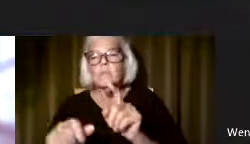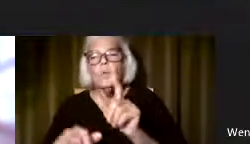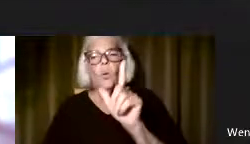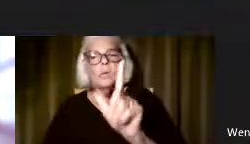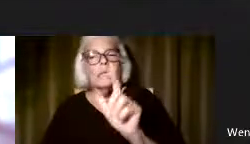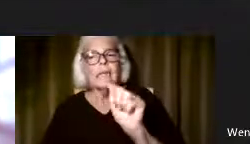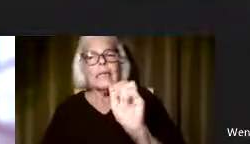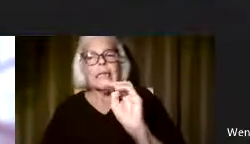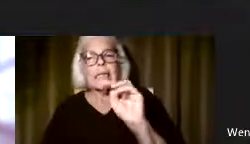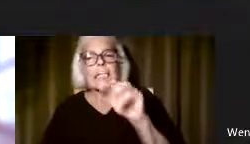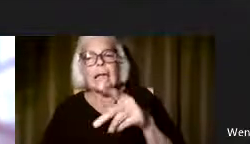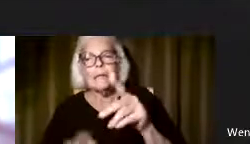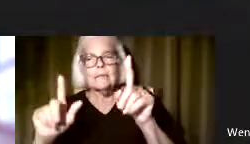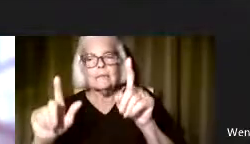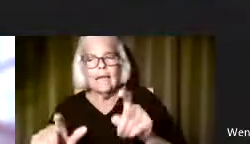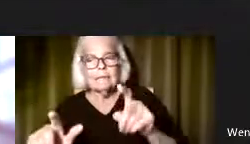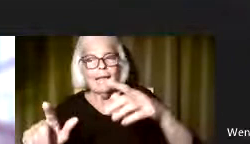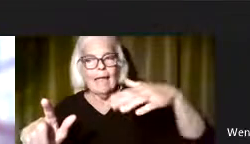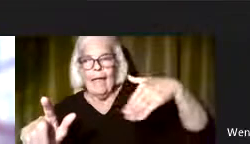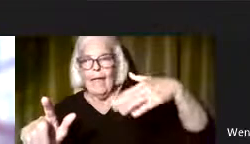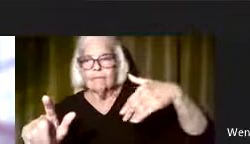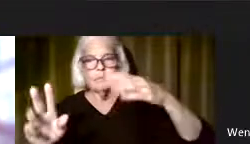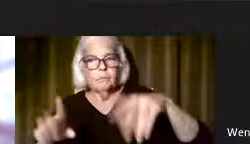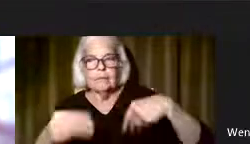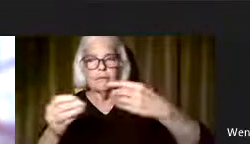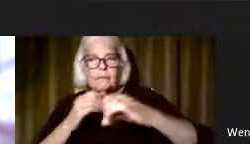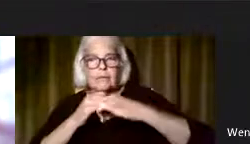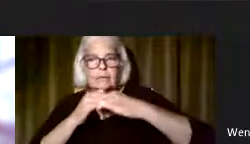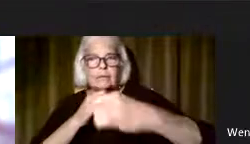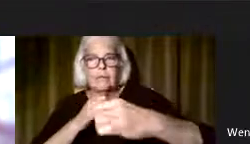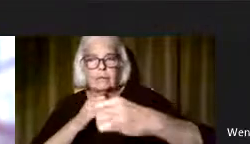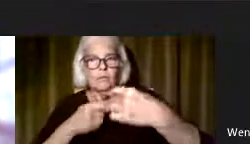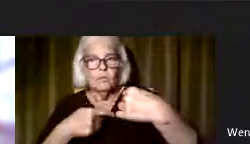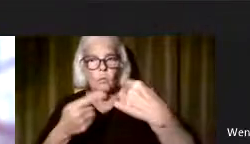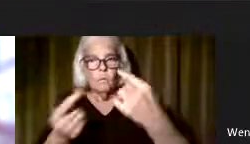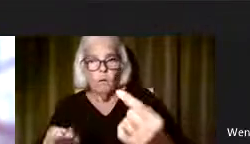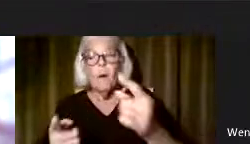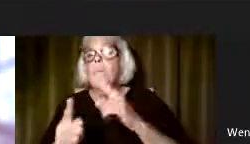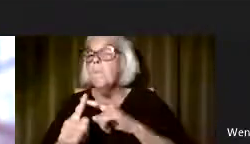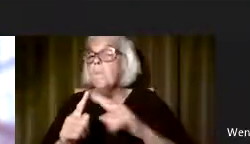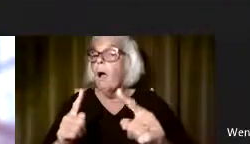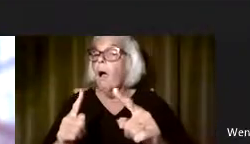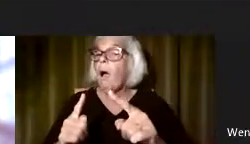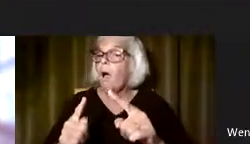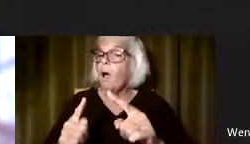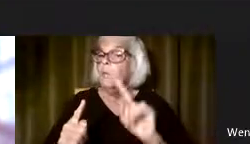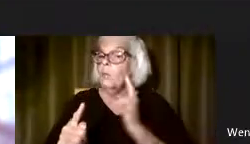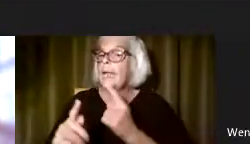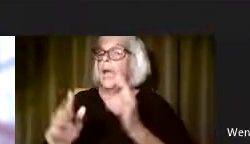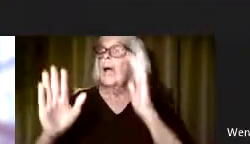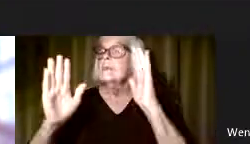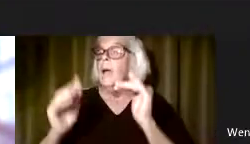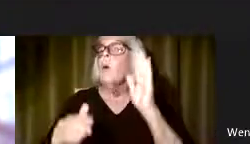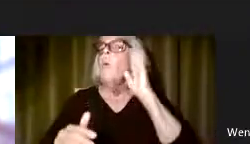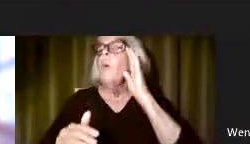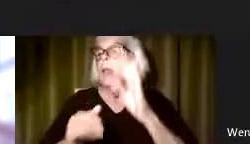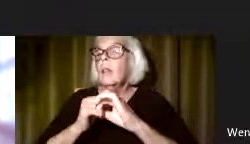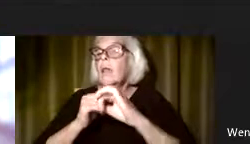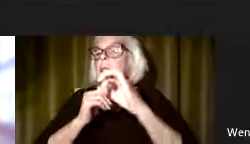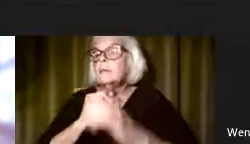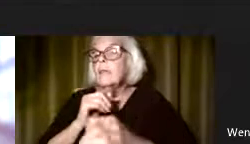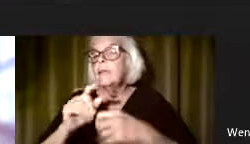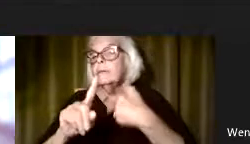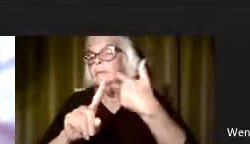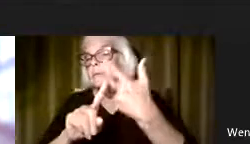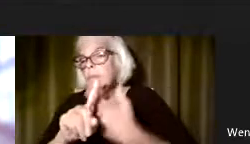receive anywhere between a 3 and 6 month extension at some point, but they have a pretty good expiration date at this point, so I think there'll be